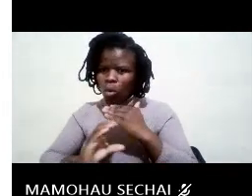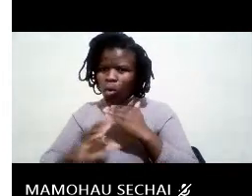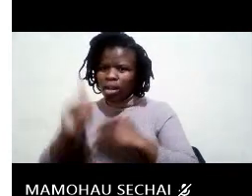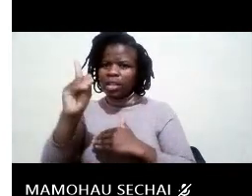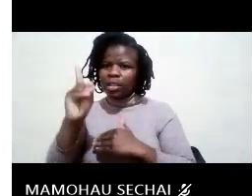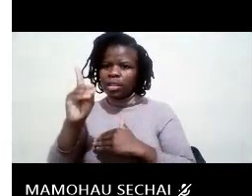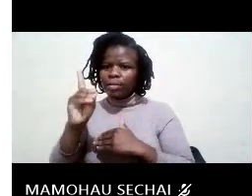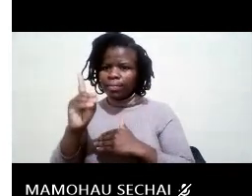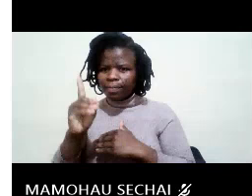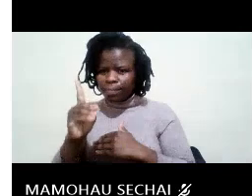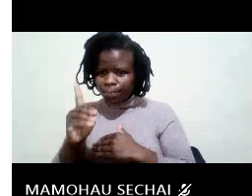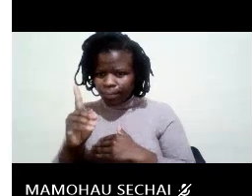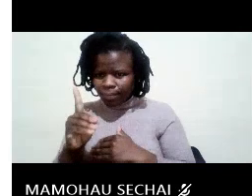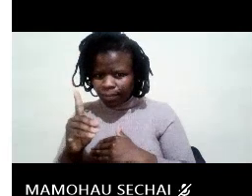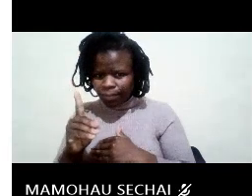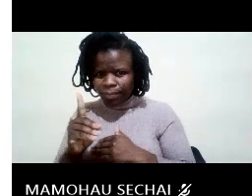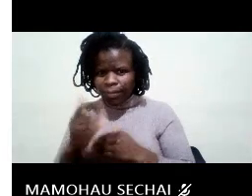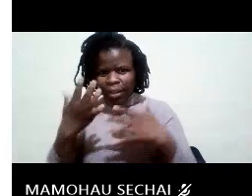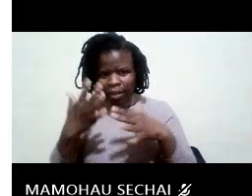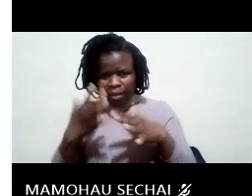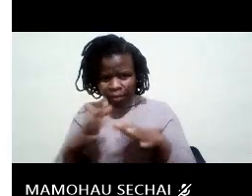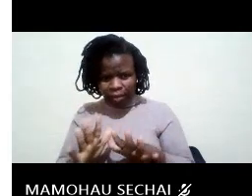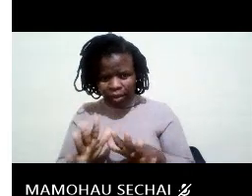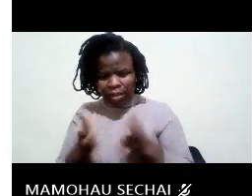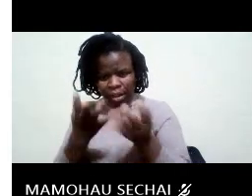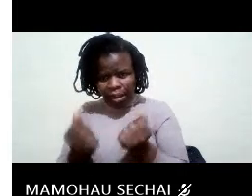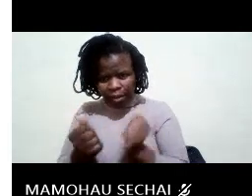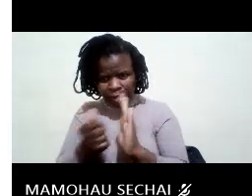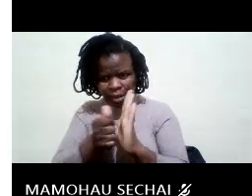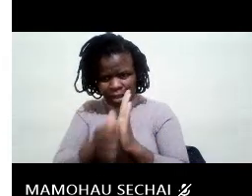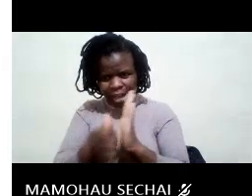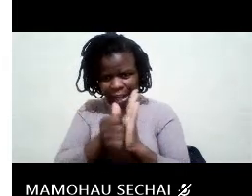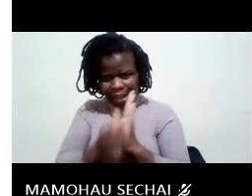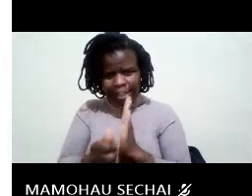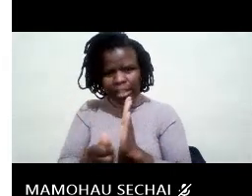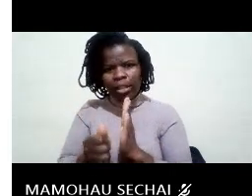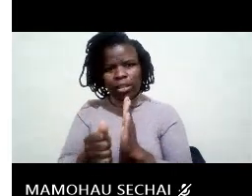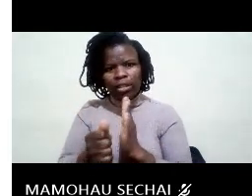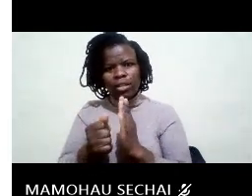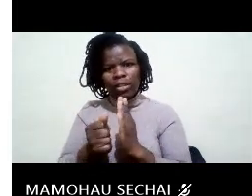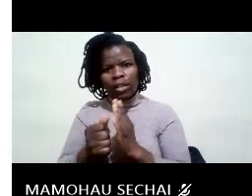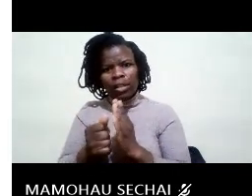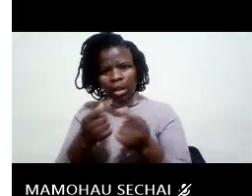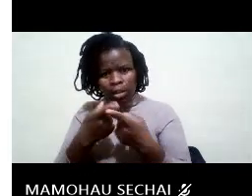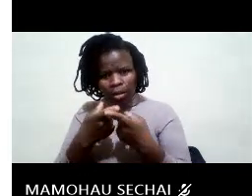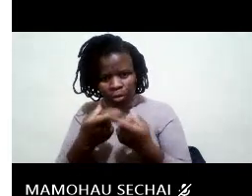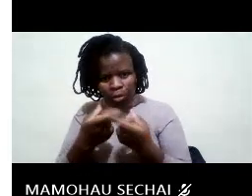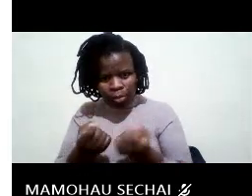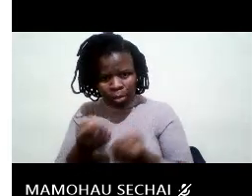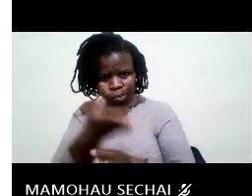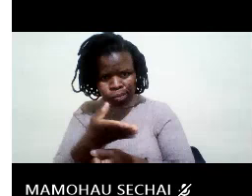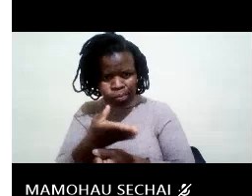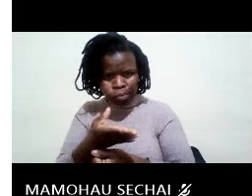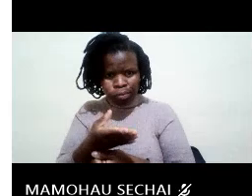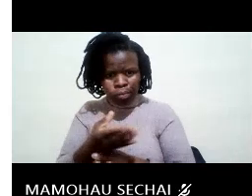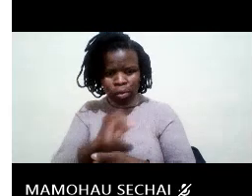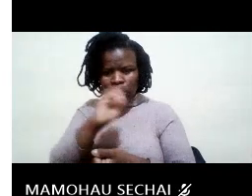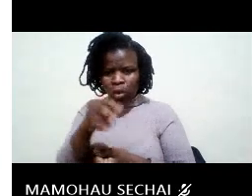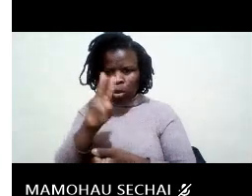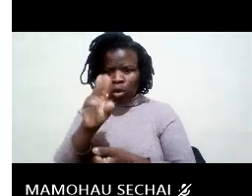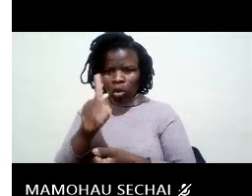And then there are some articles from Carissa, from Judy, Mackenzie, and Devili. So you read through that and then you reflect on